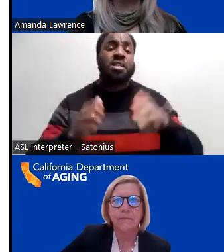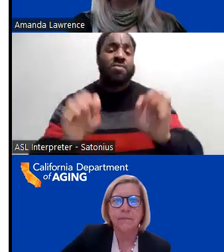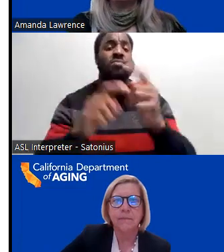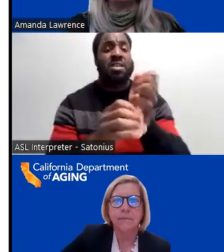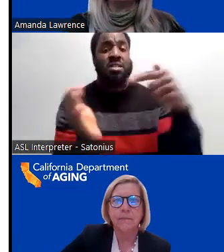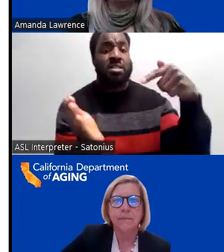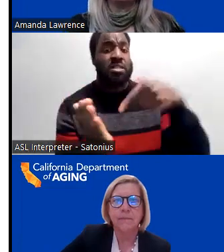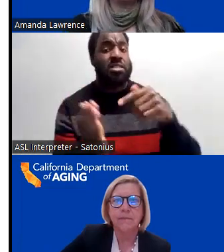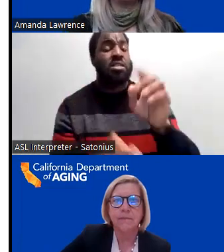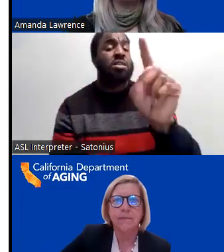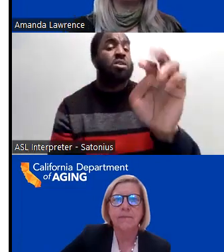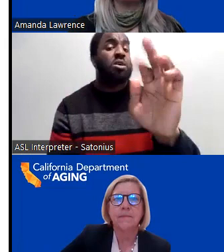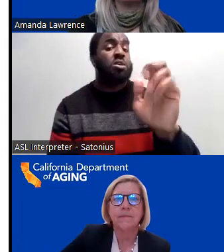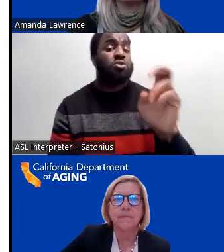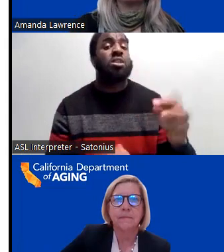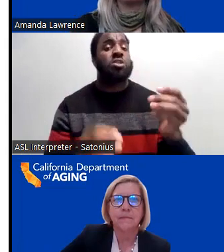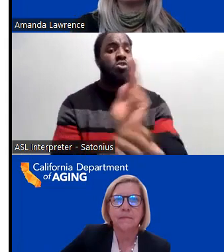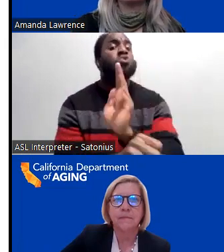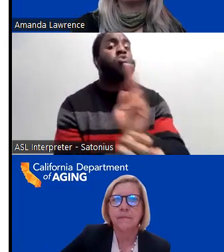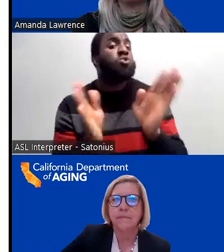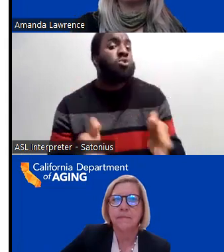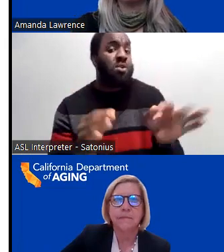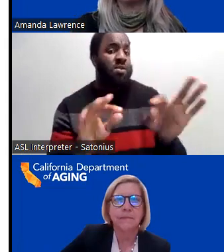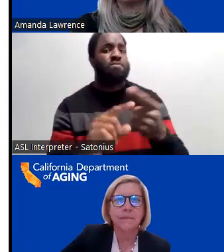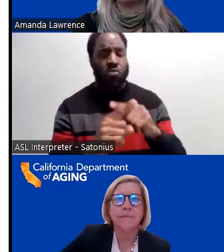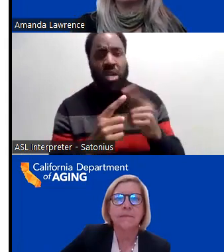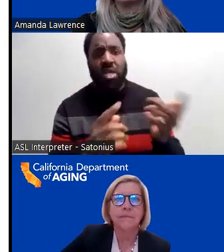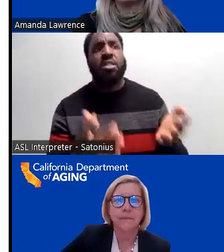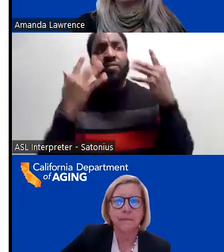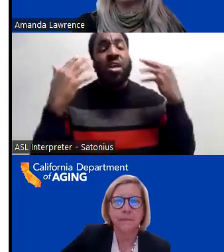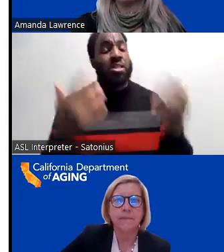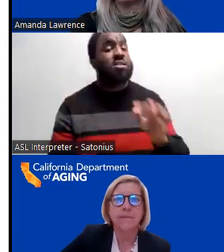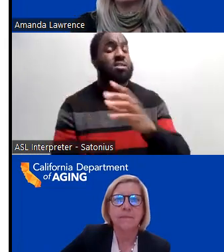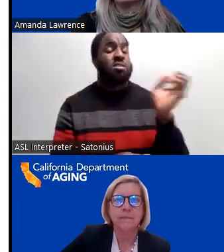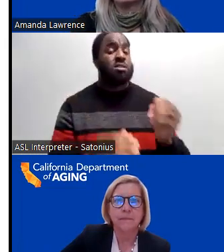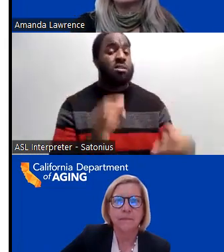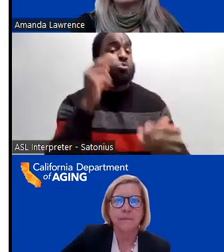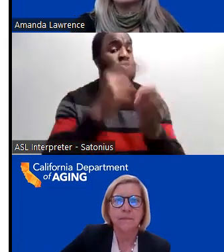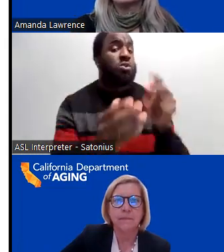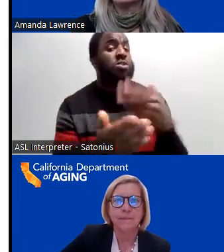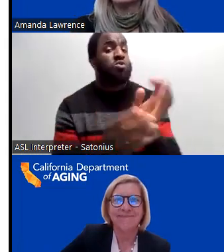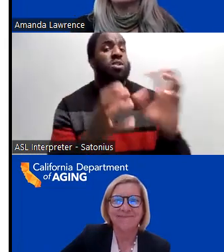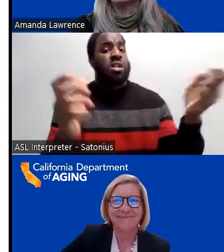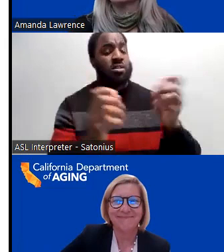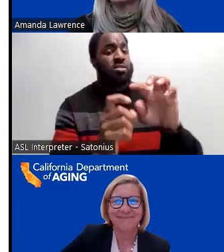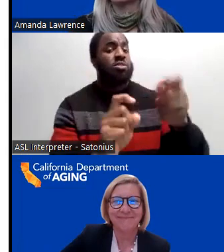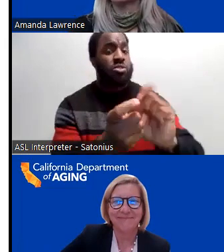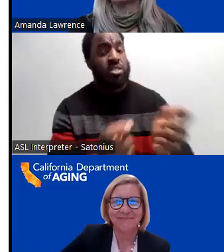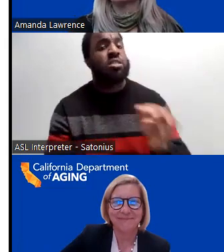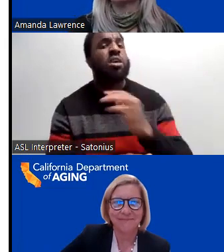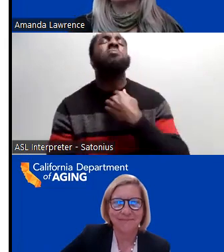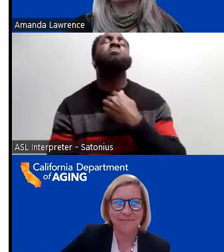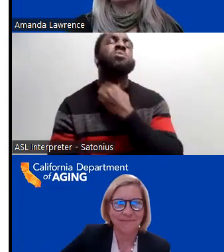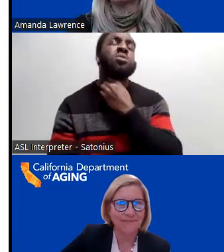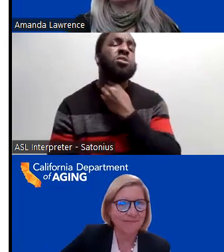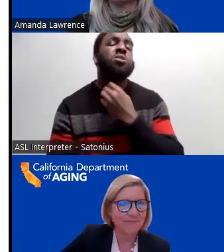friendly and as simple as possible. I'm sure it went through a number of iterations. I was curious, and